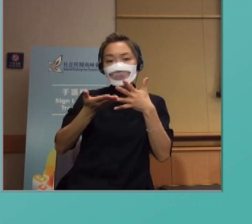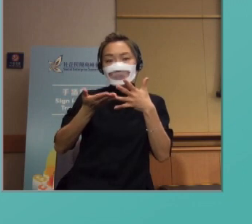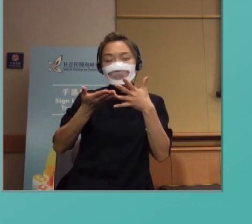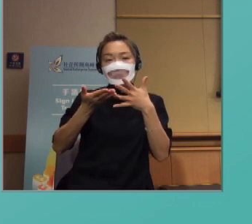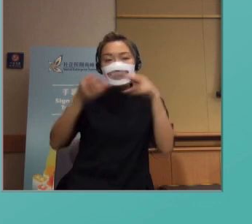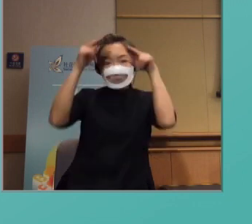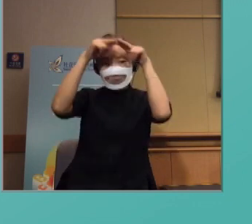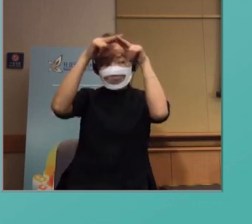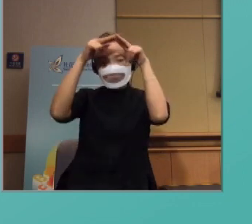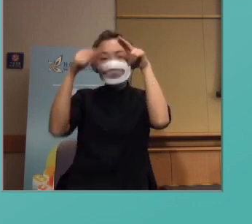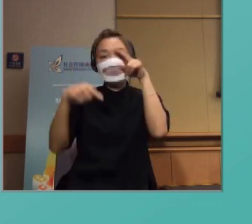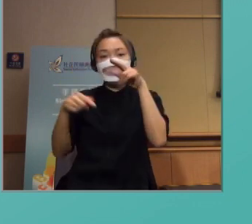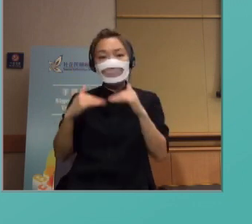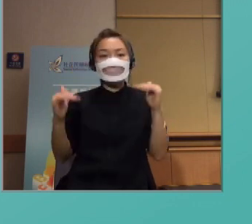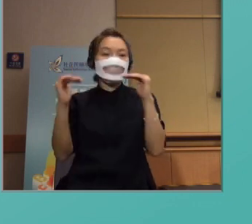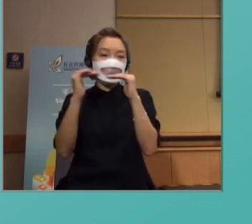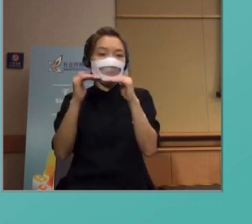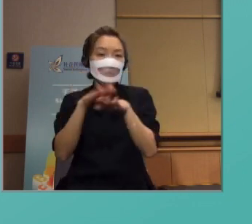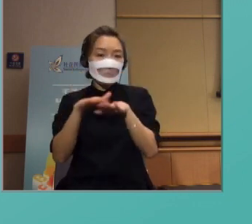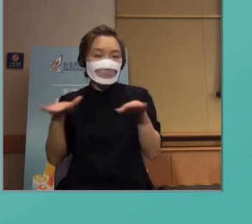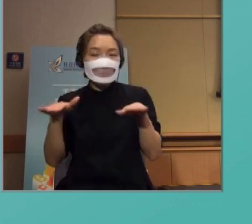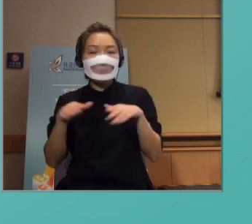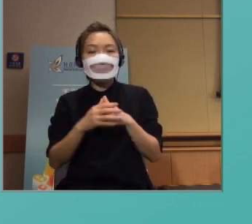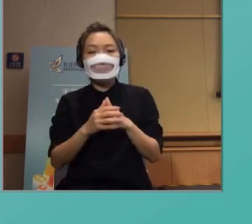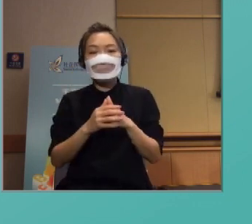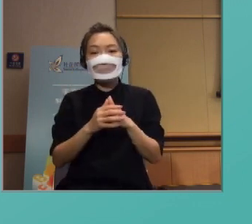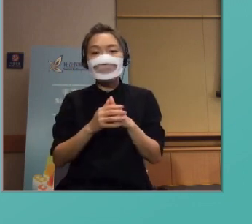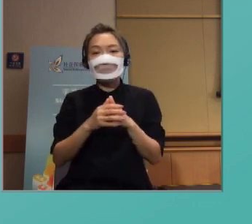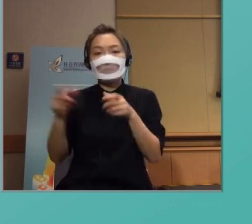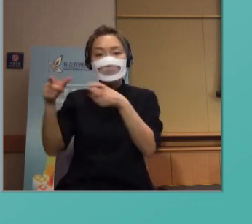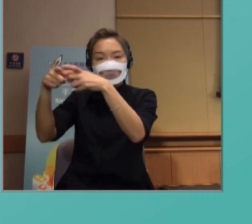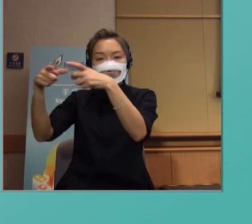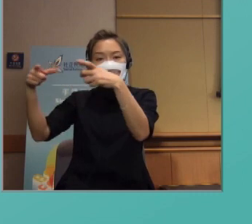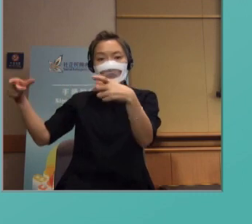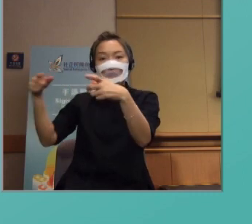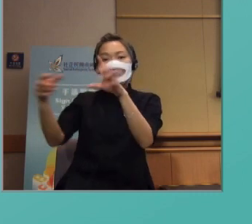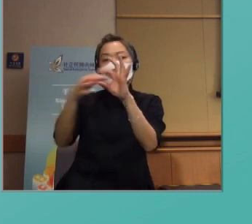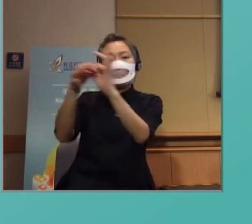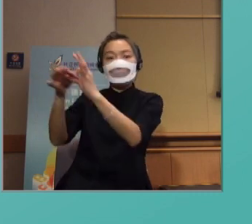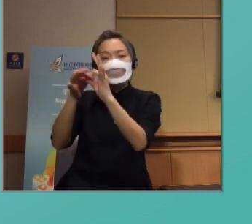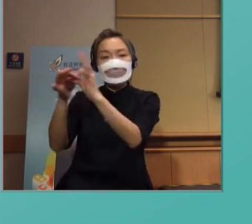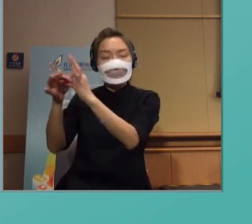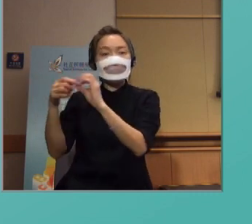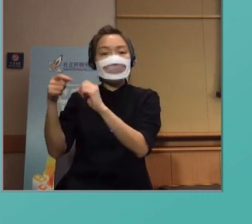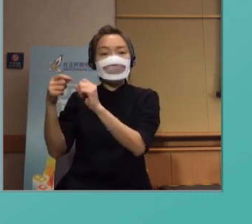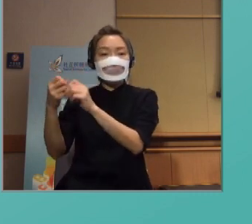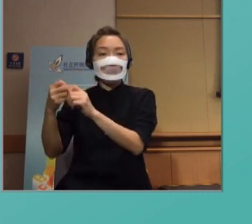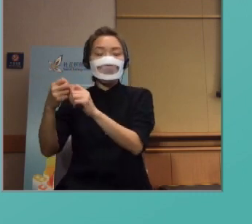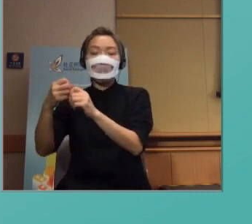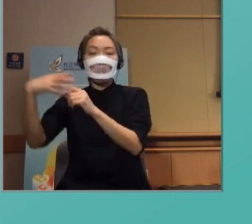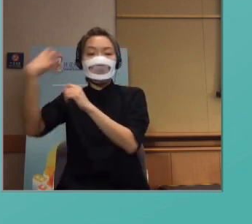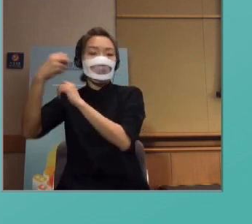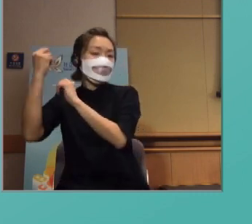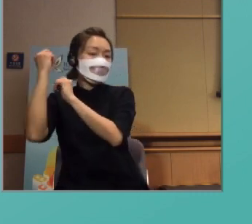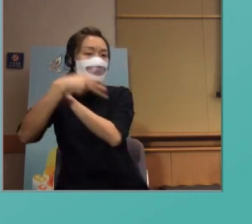the rise of the emergence of blockchain technology as an enabler, and also other supporting technologies such as